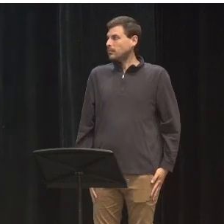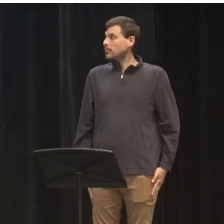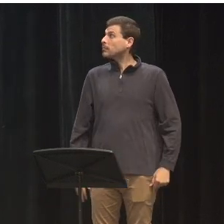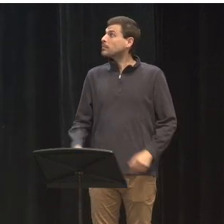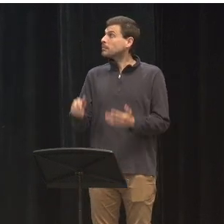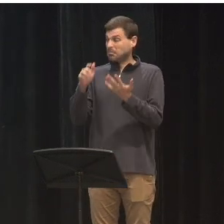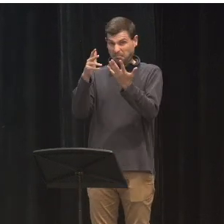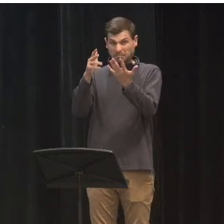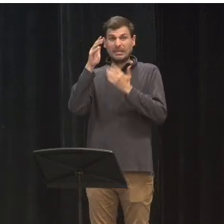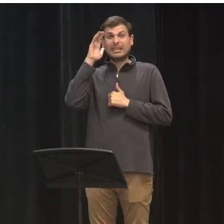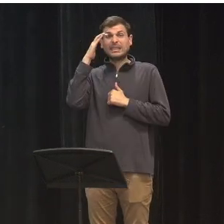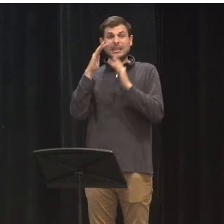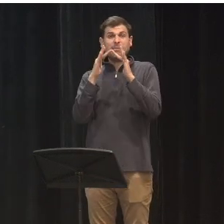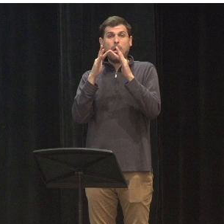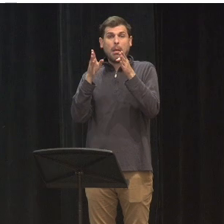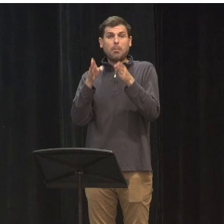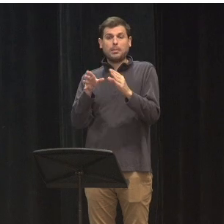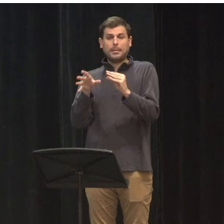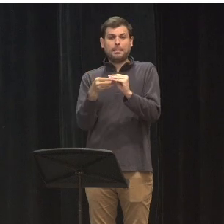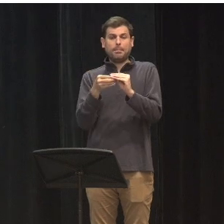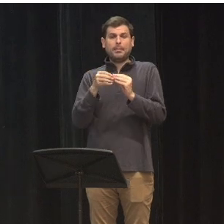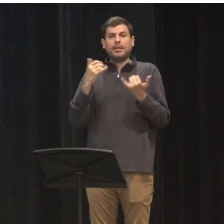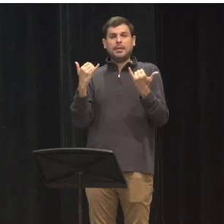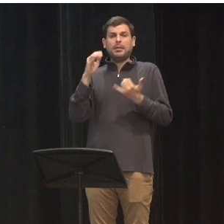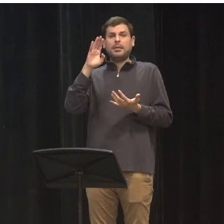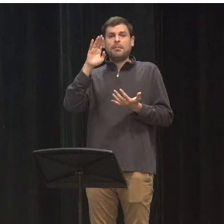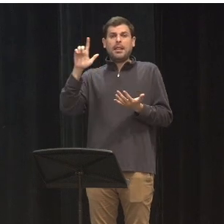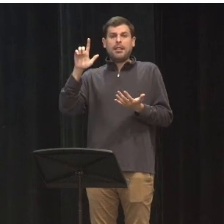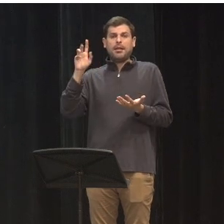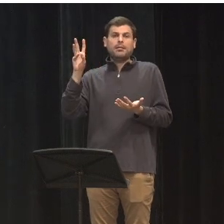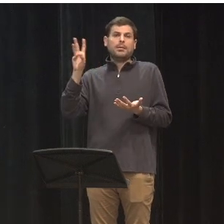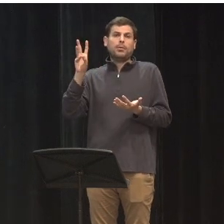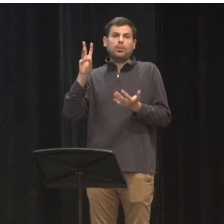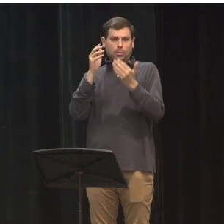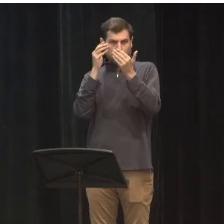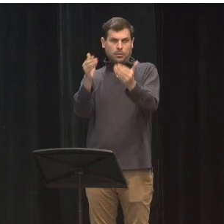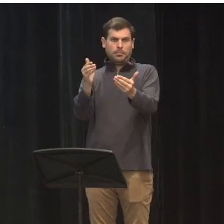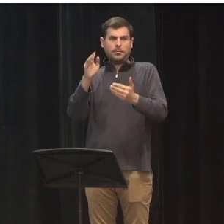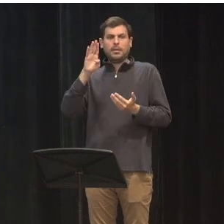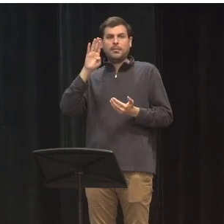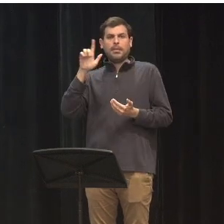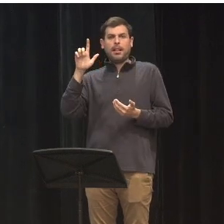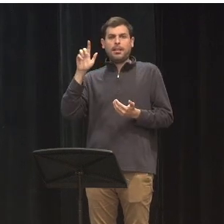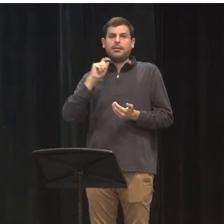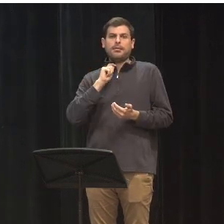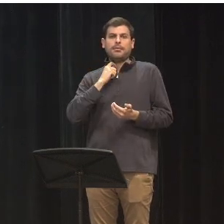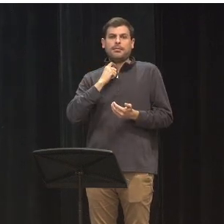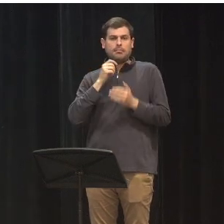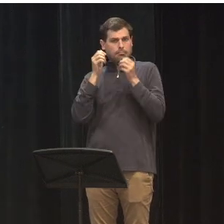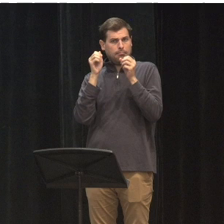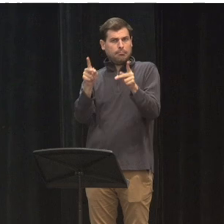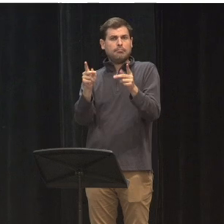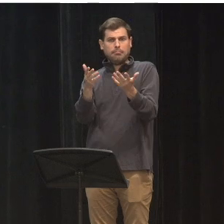Another online commenter. We have Bill Wiedner. Bill, if you're unmuted, could you